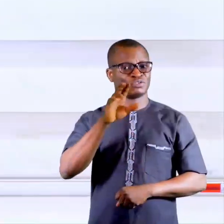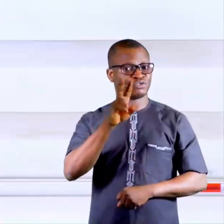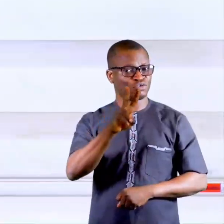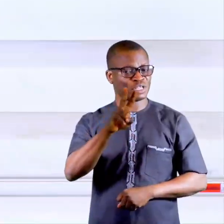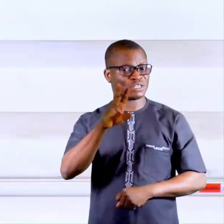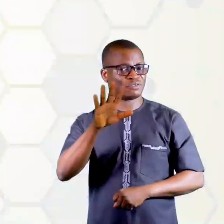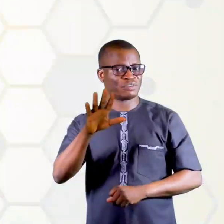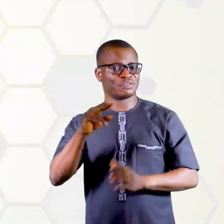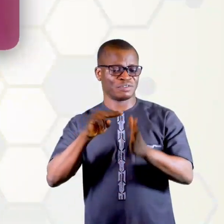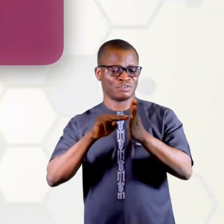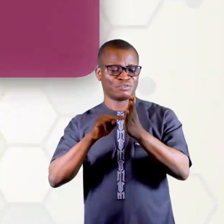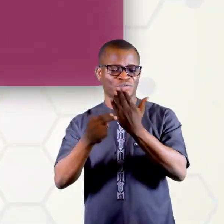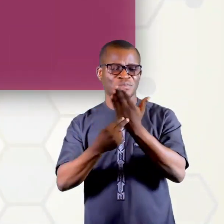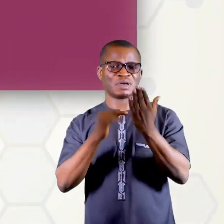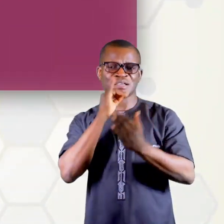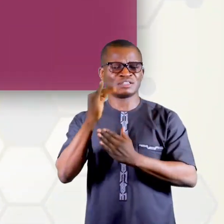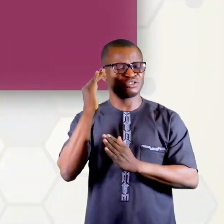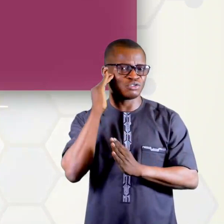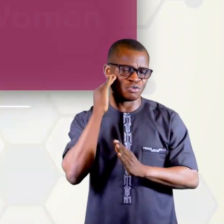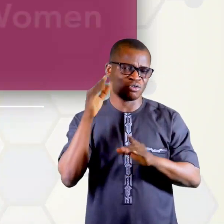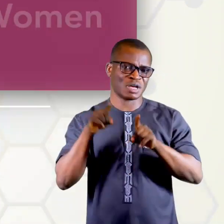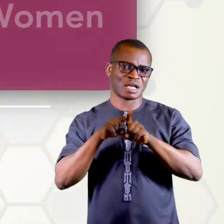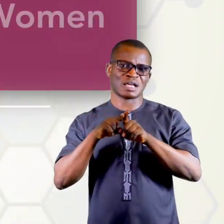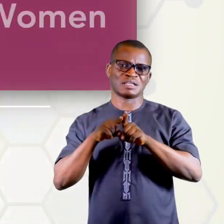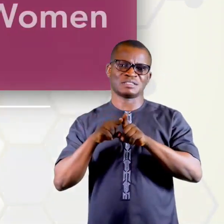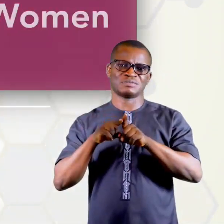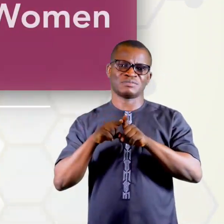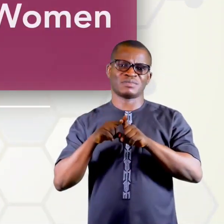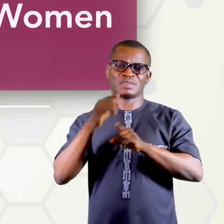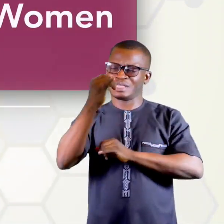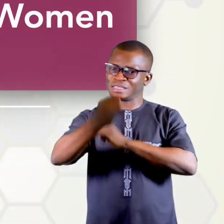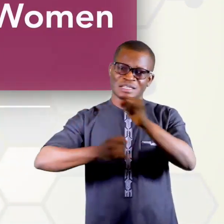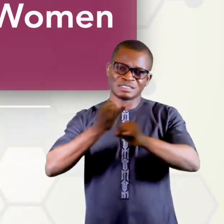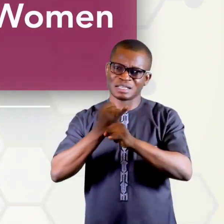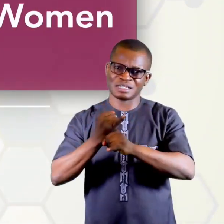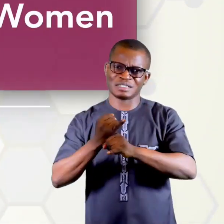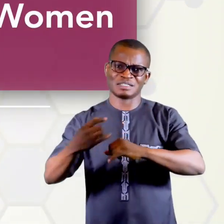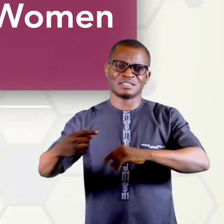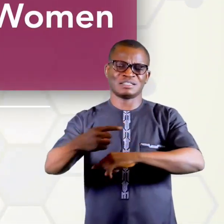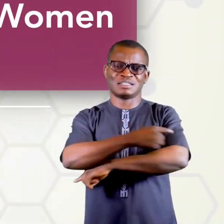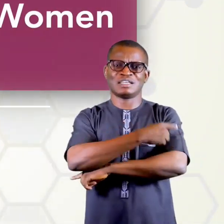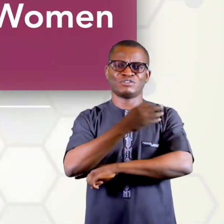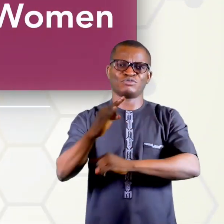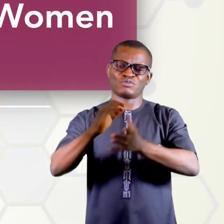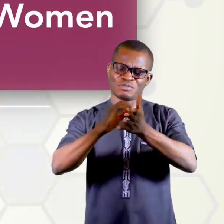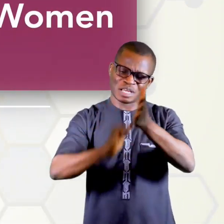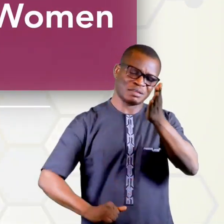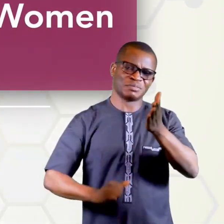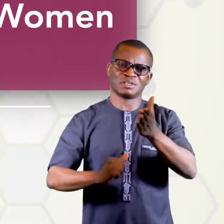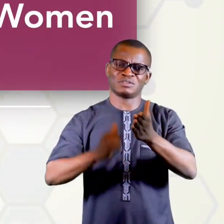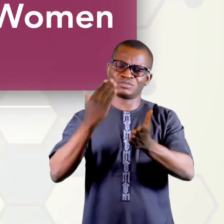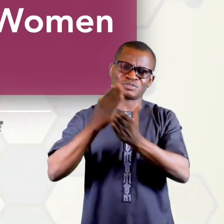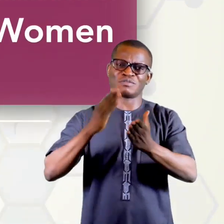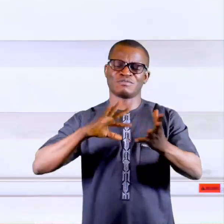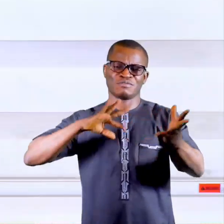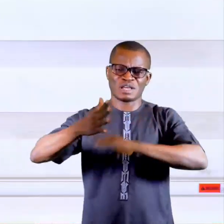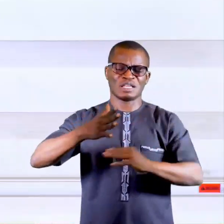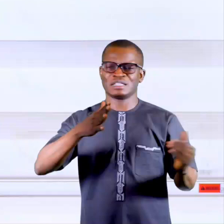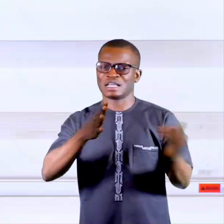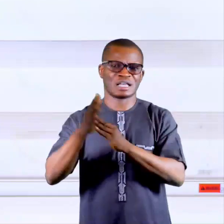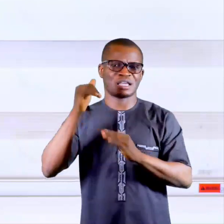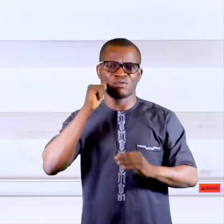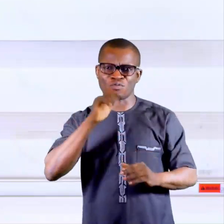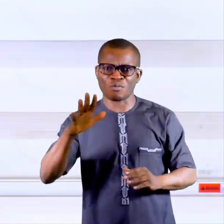25th November is internationally known as the day for the elimination of violence against women